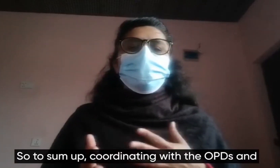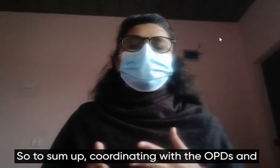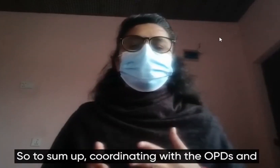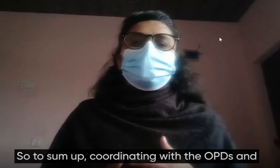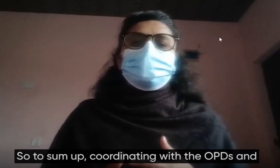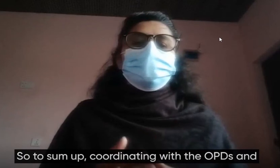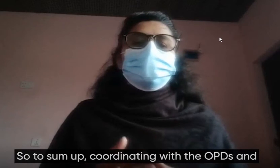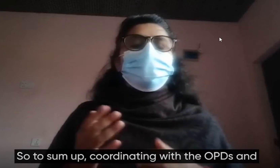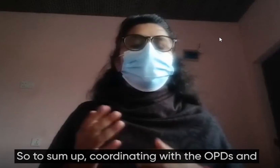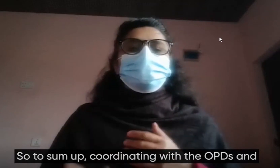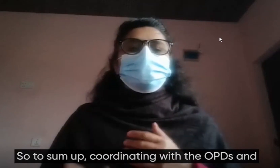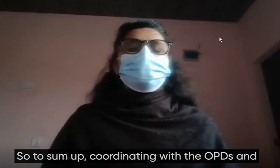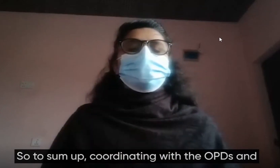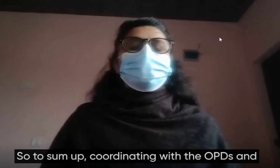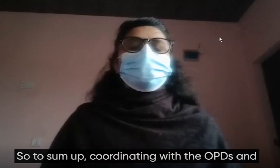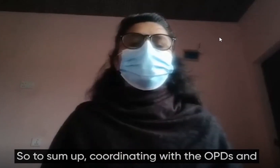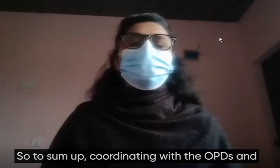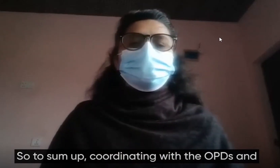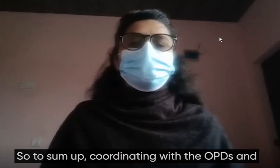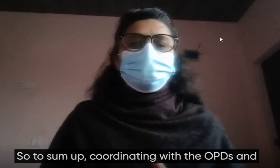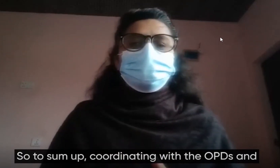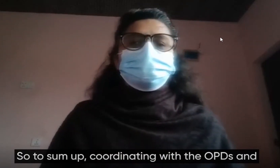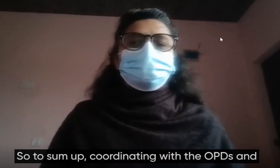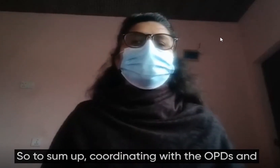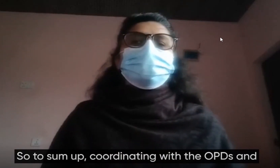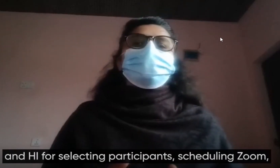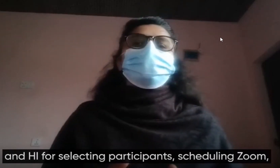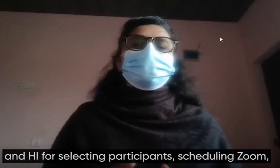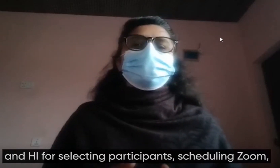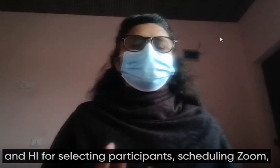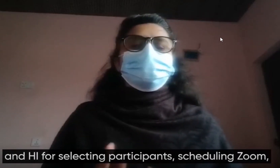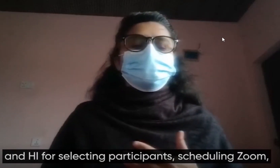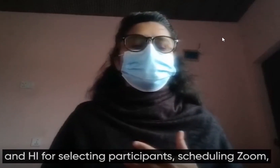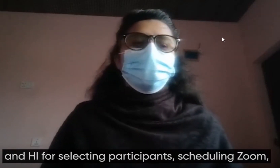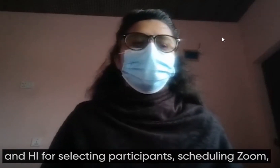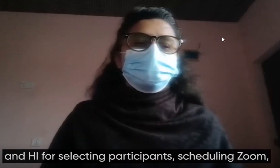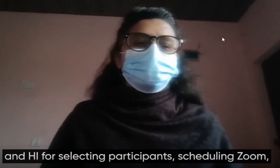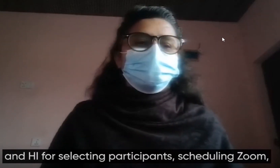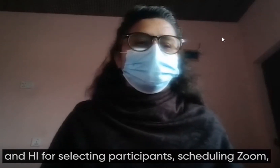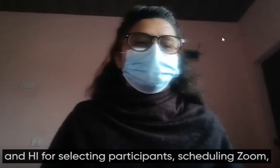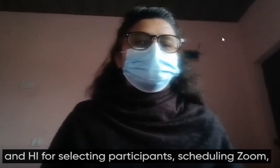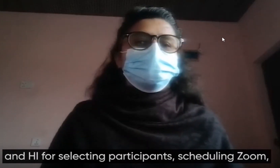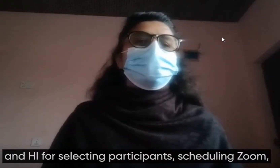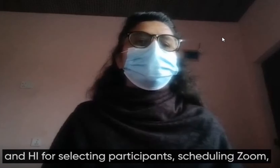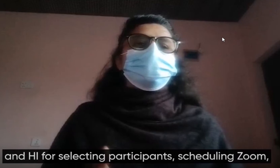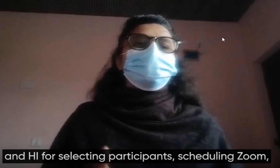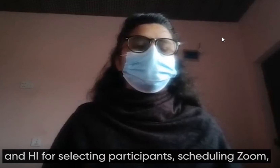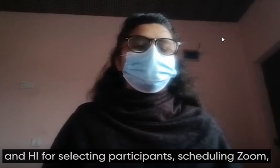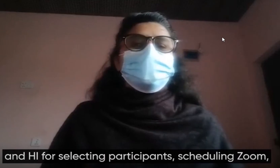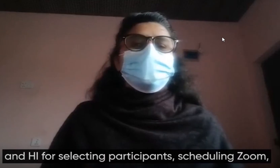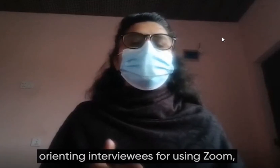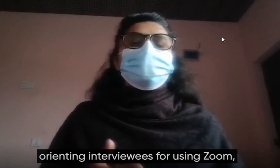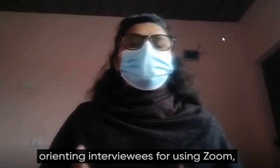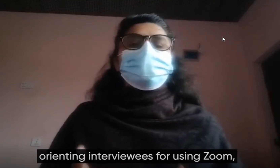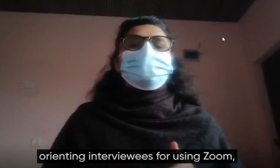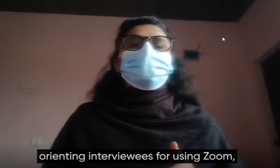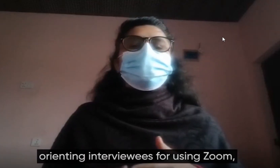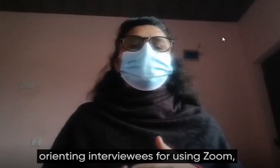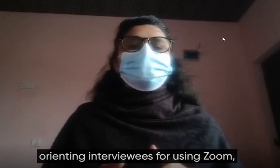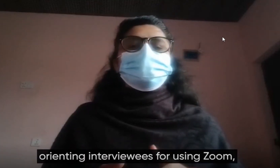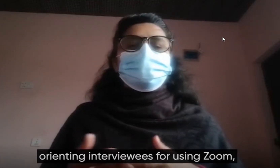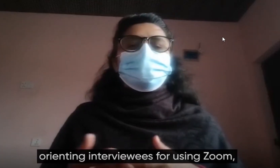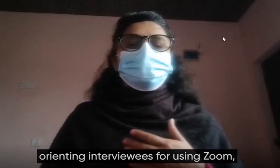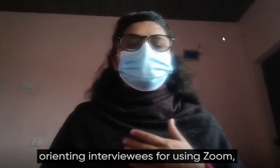So to sum up, coordinating with the OPDS and HI for selecting participants, scheduling Zoom,